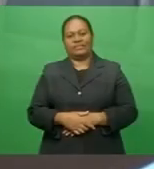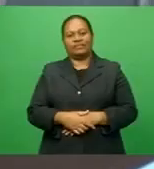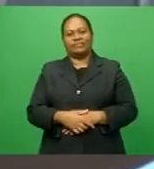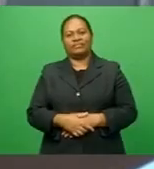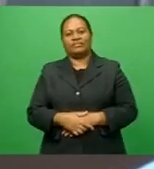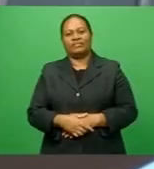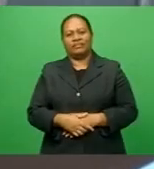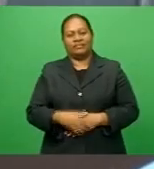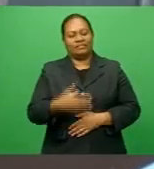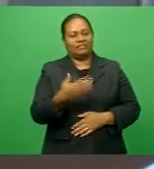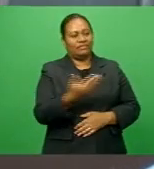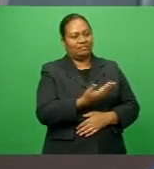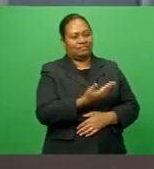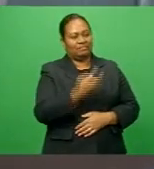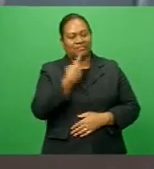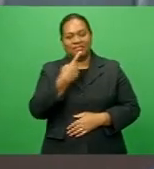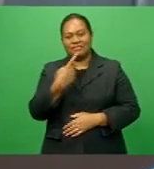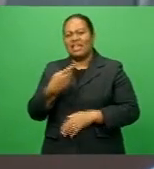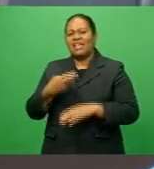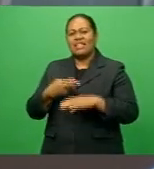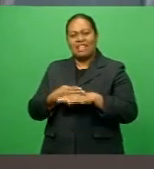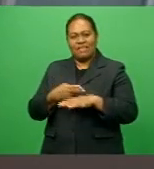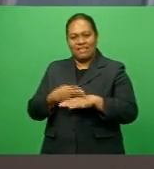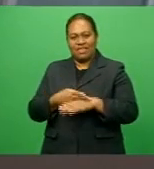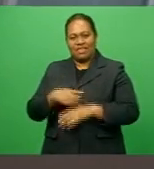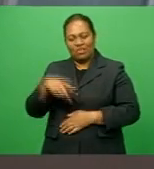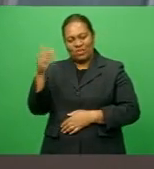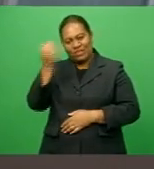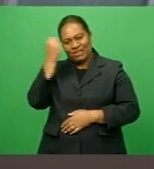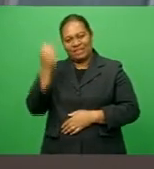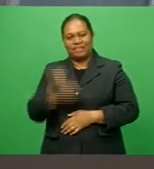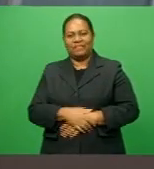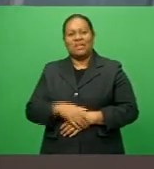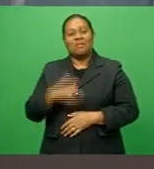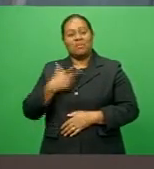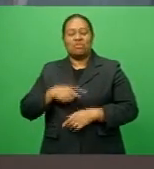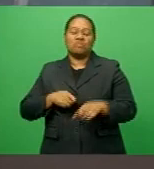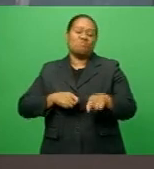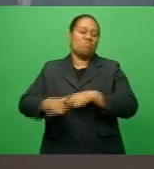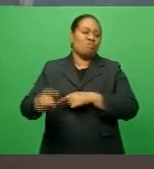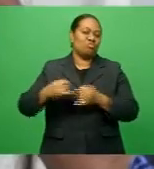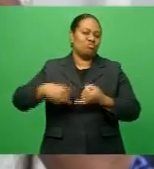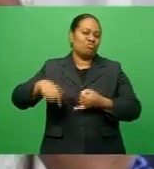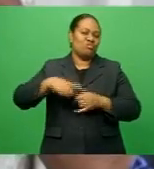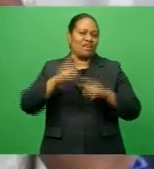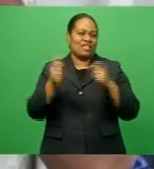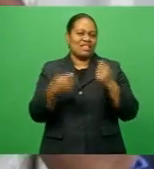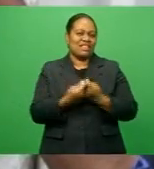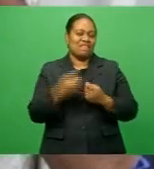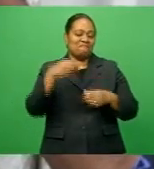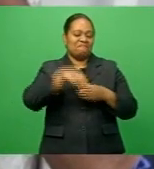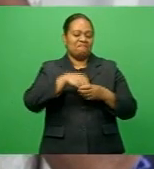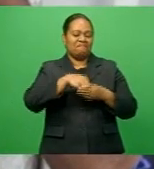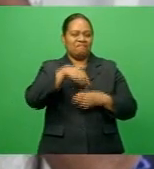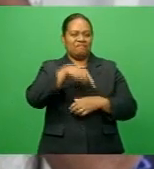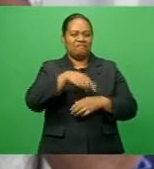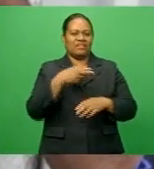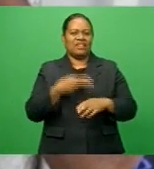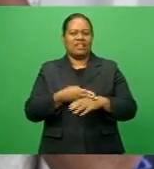Navy, because there's a lot of super rep in the team. The police will win